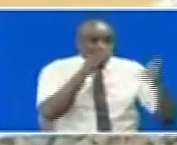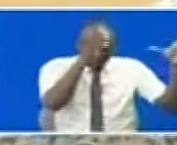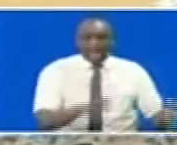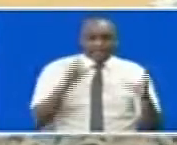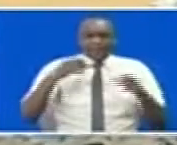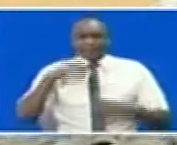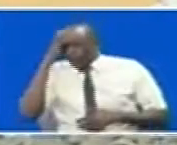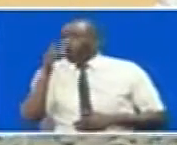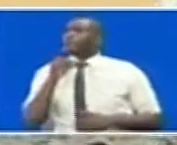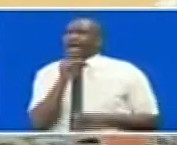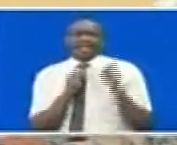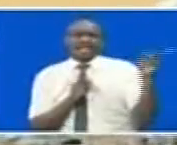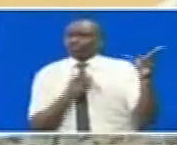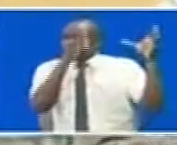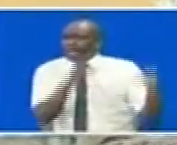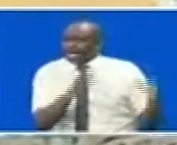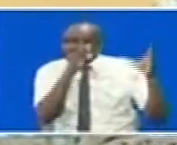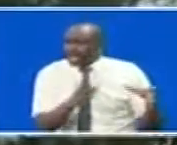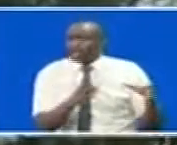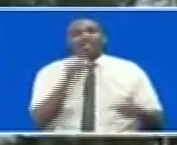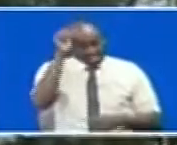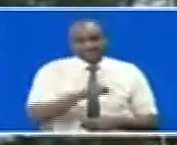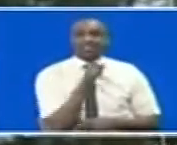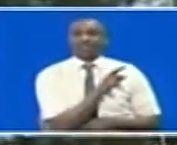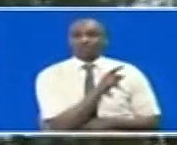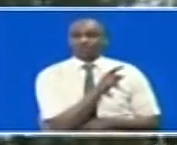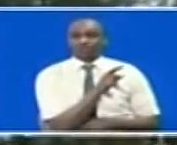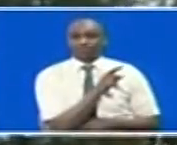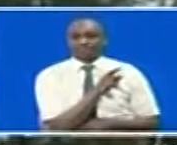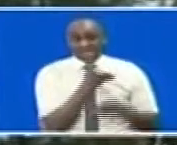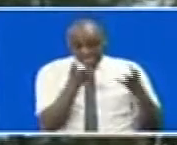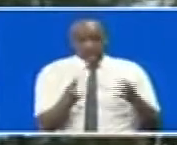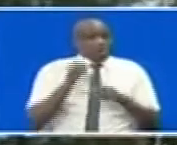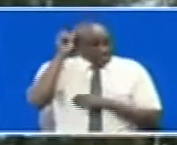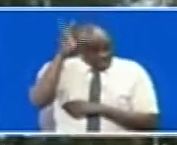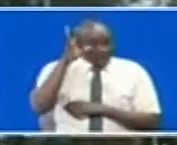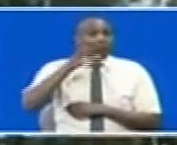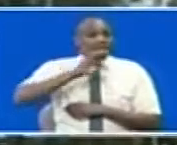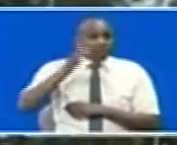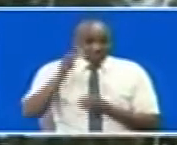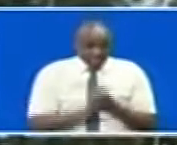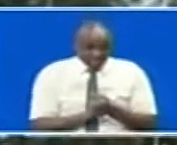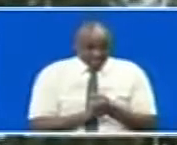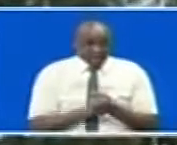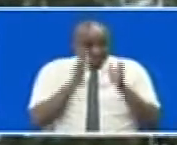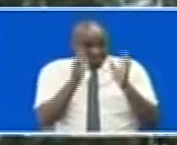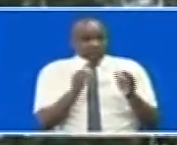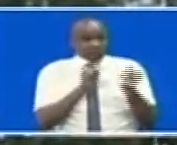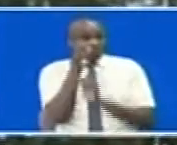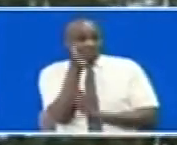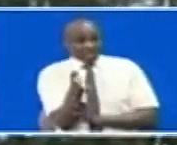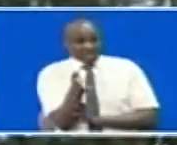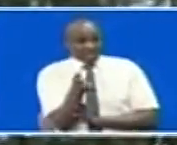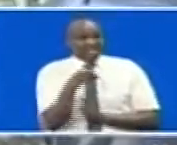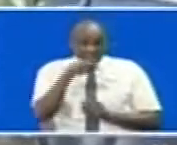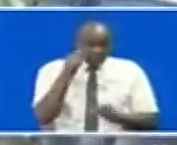people recognize him as somebody of tanks. In Kiambu County, two aspiring aspirants for the Kiambu Township Ward have